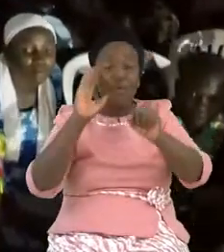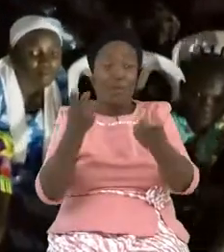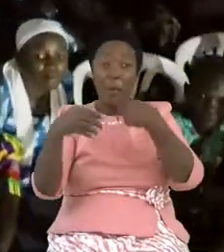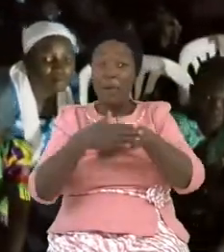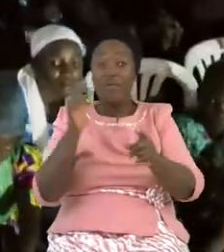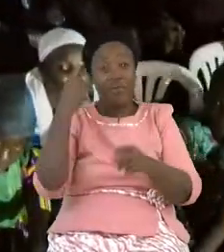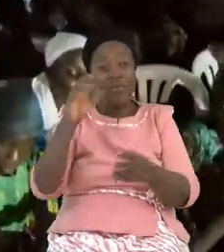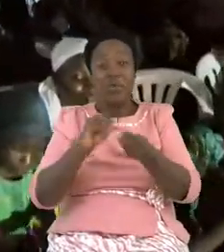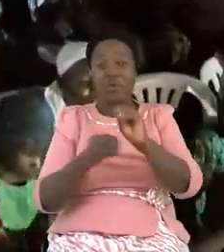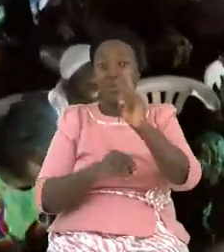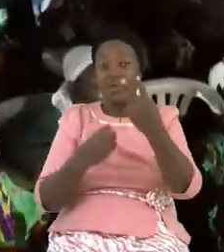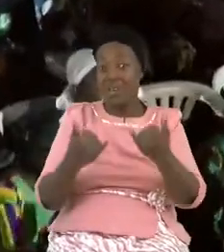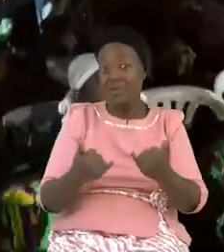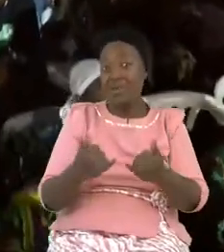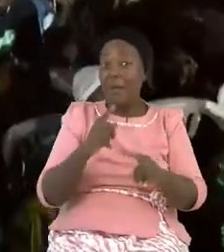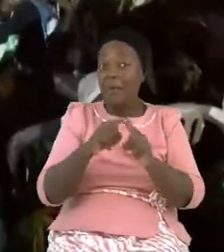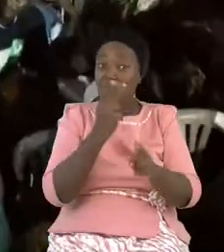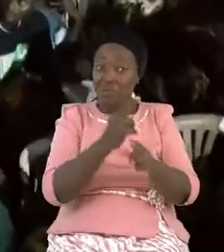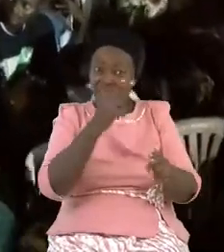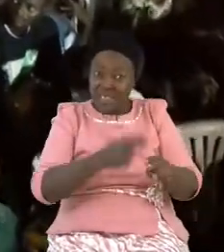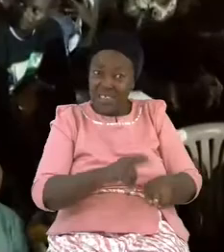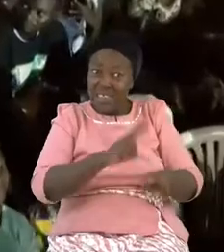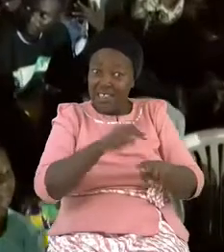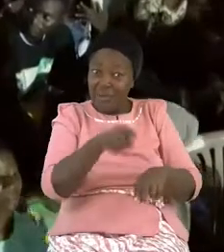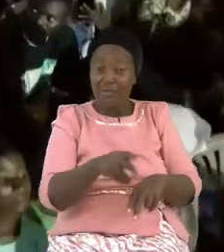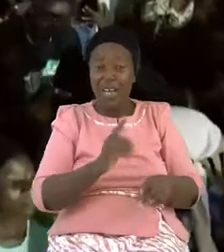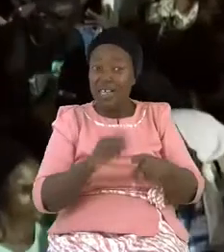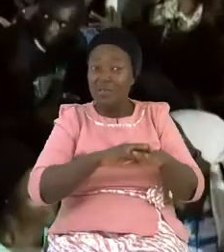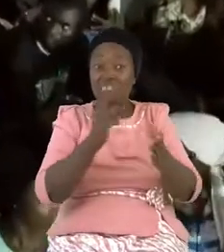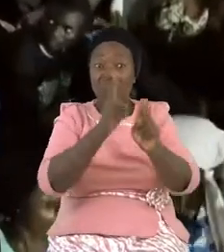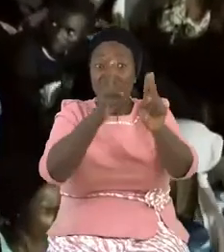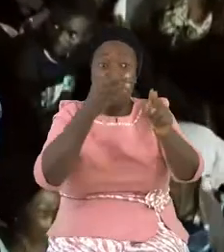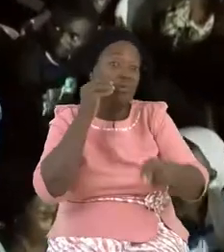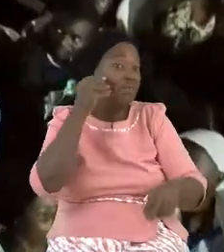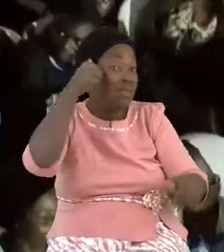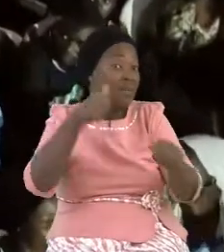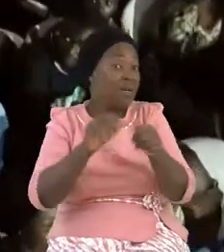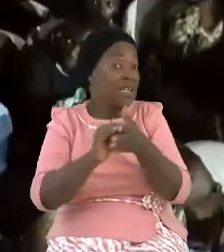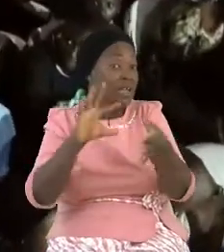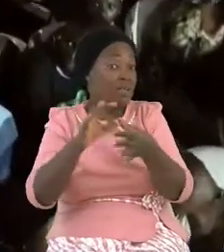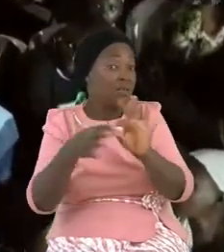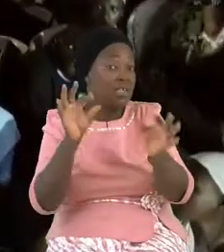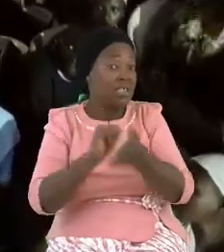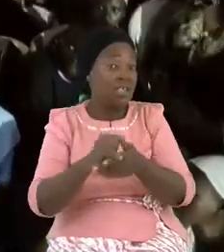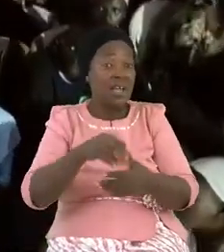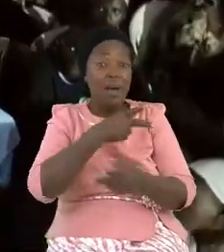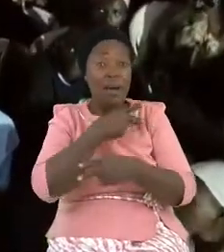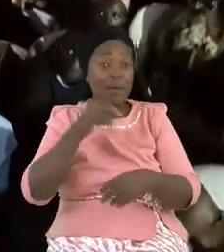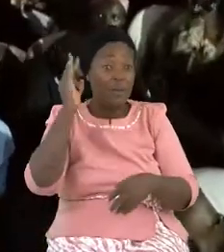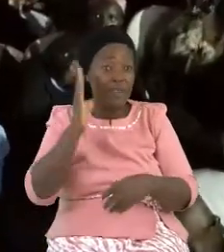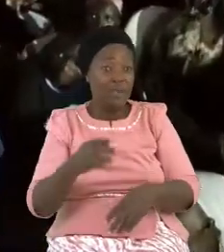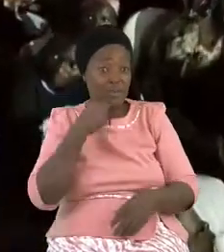our overseer to lead us in this time of counseling. God bless you.